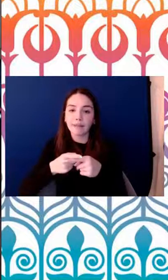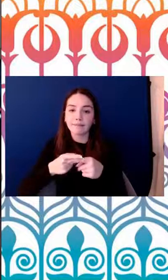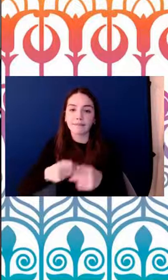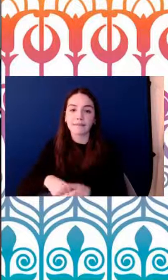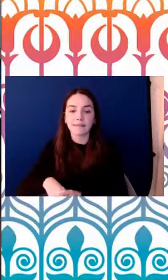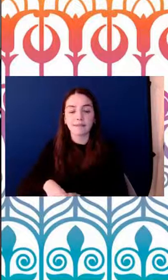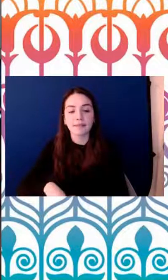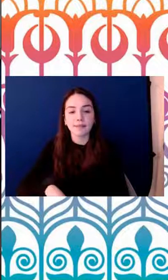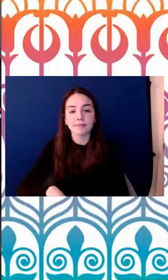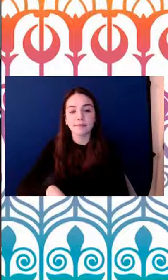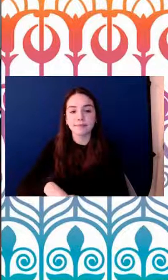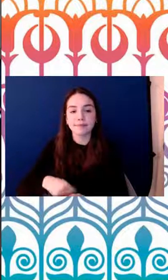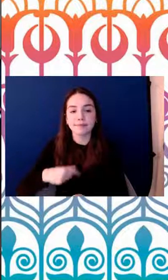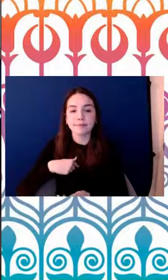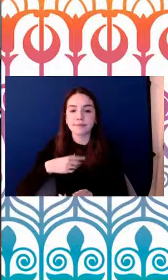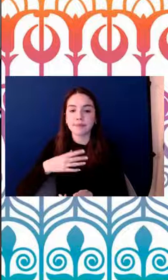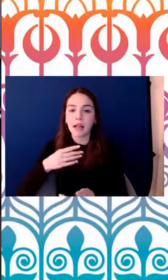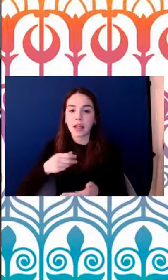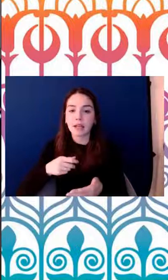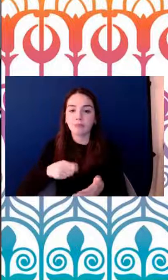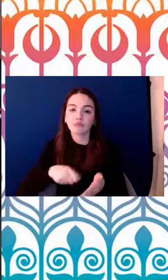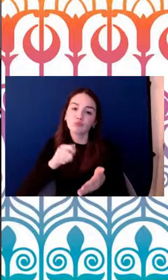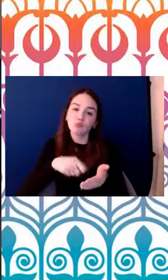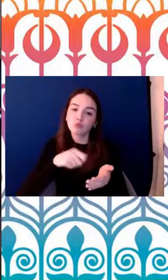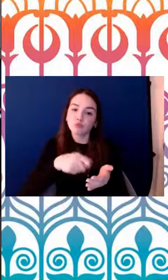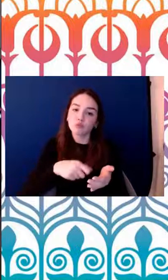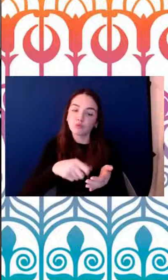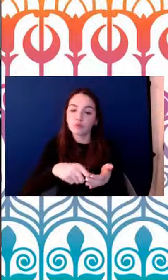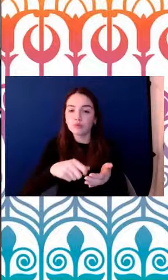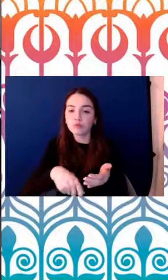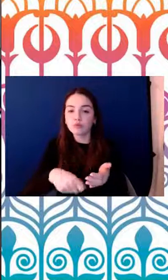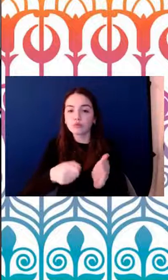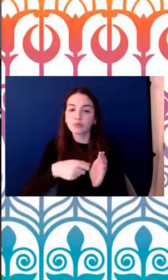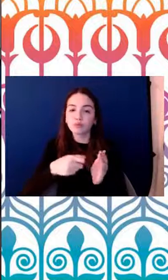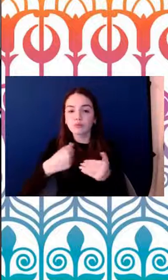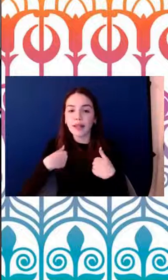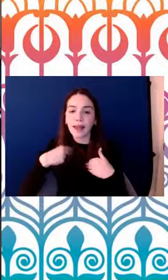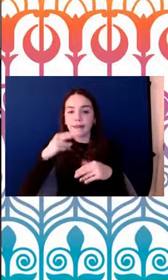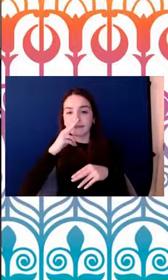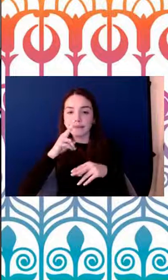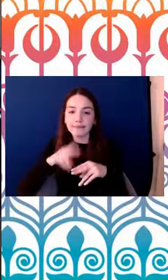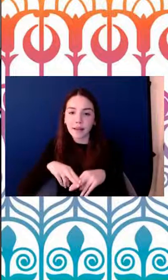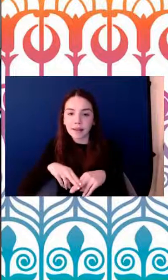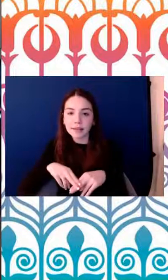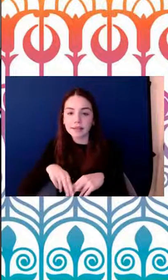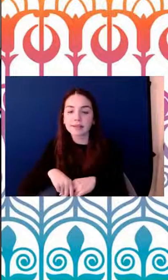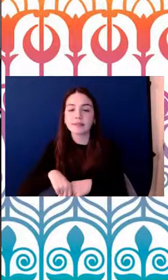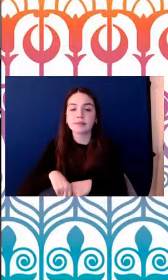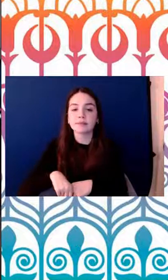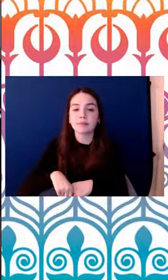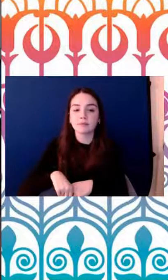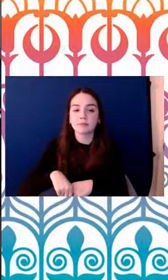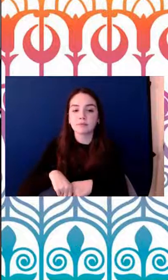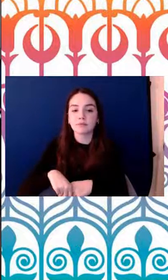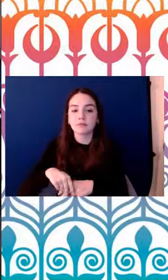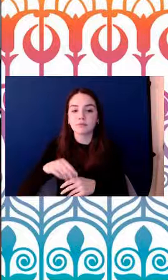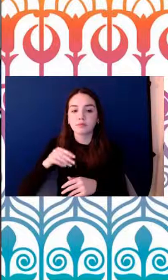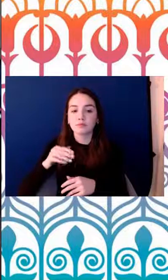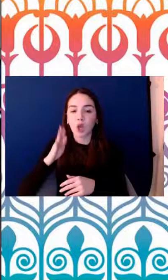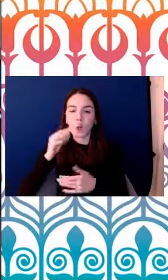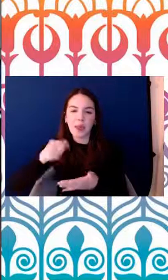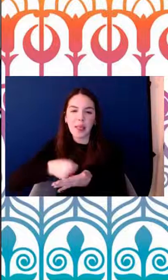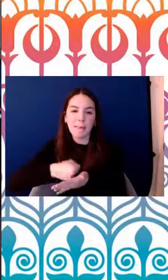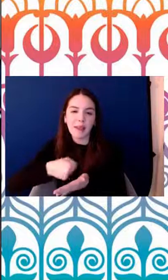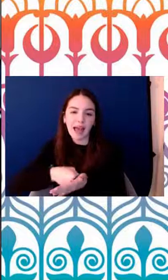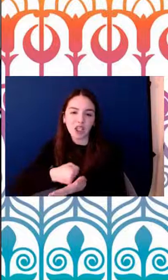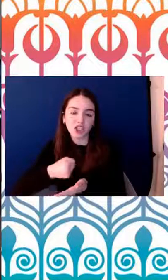I like to just cut, have fun for this recipe, because we're only gonna mash it. Kind of makes it easy. So it's